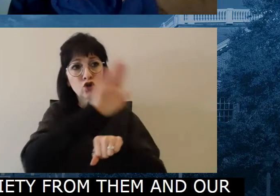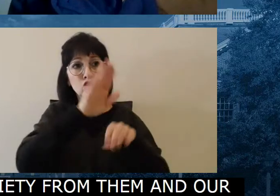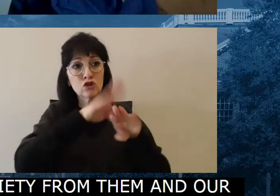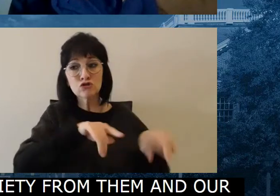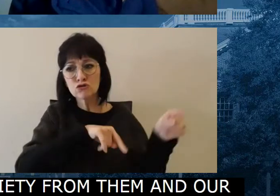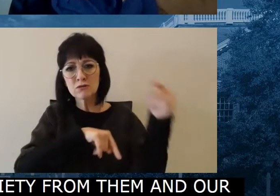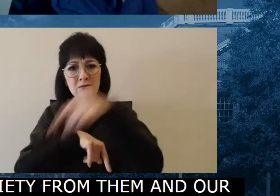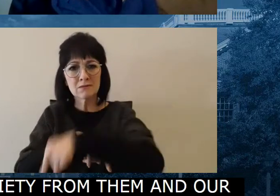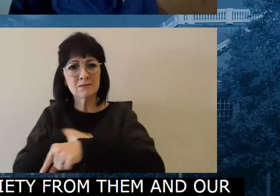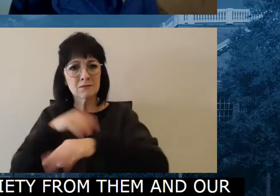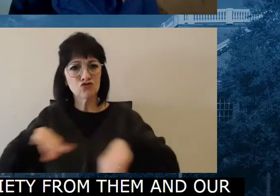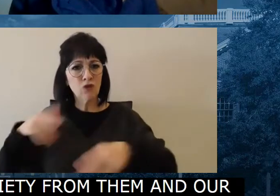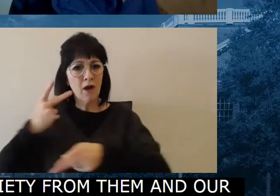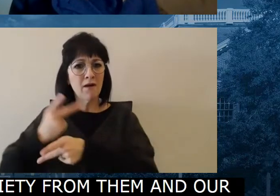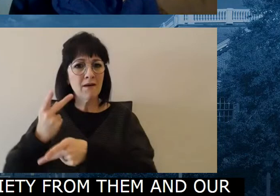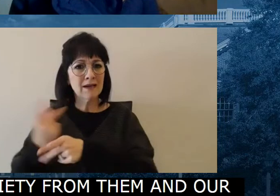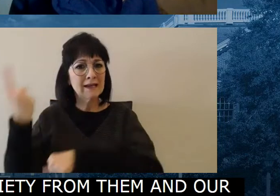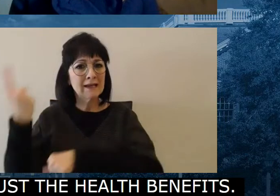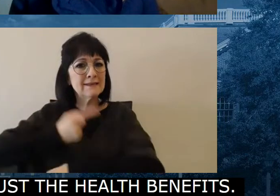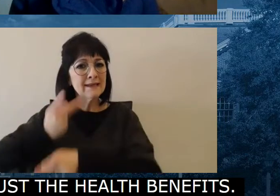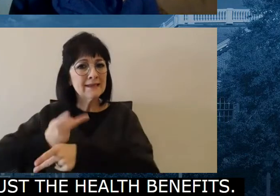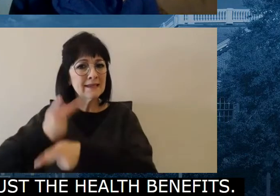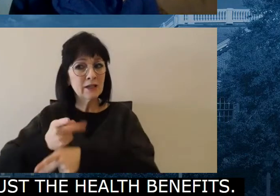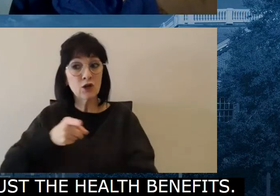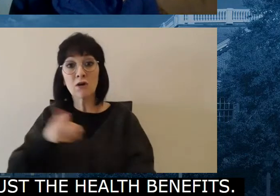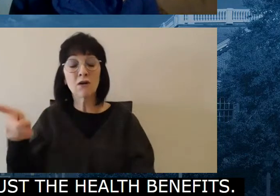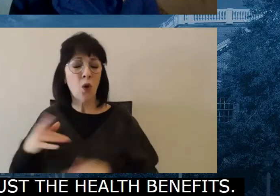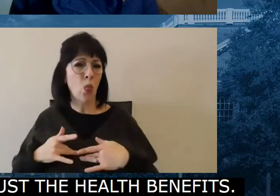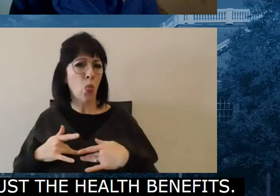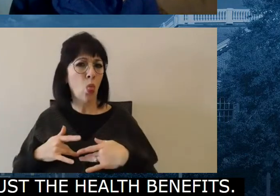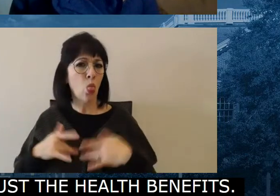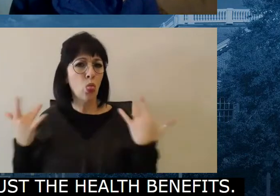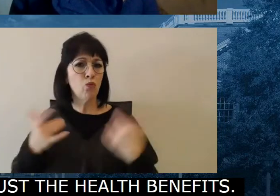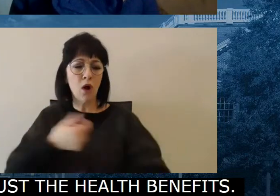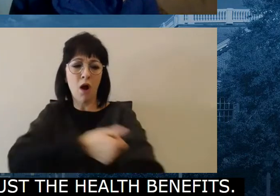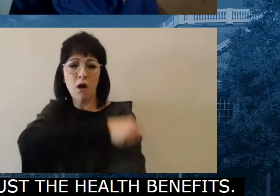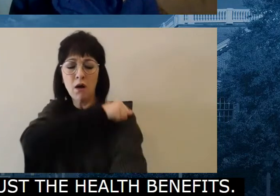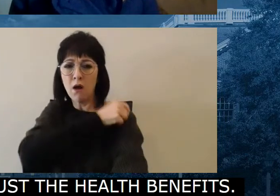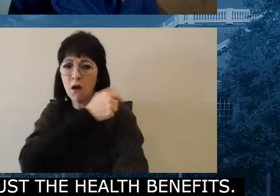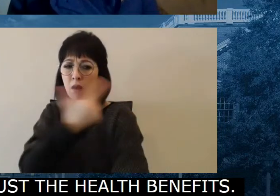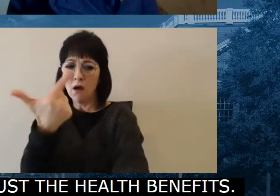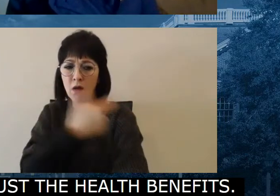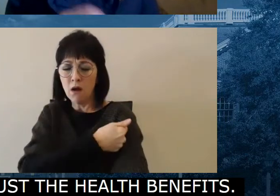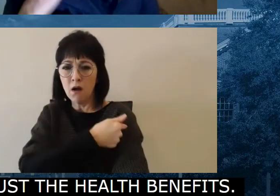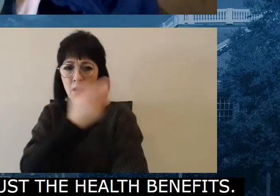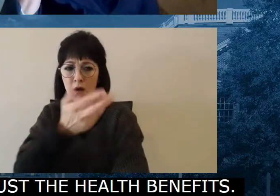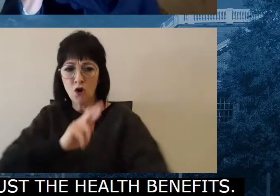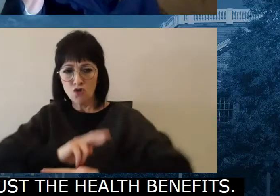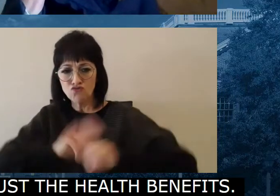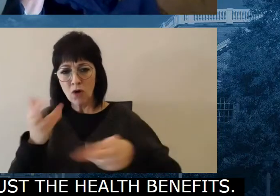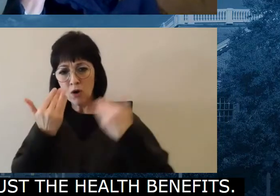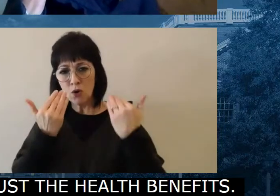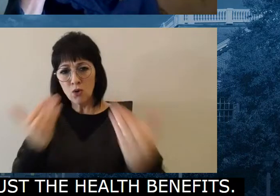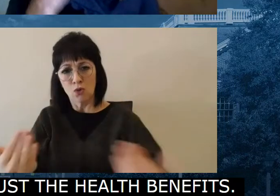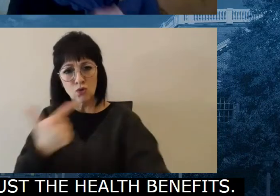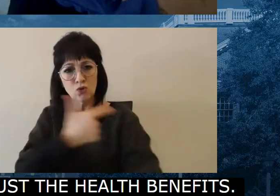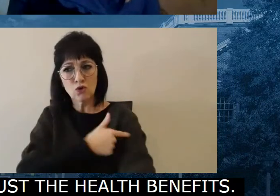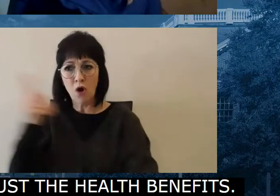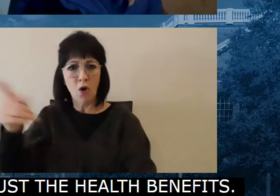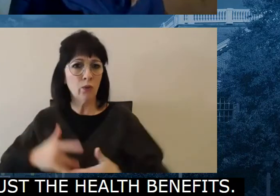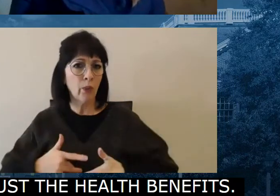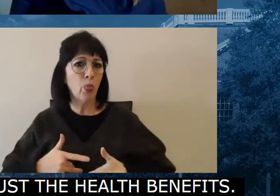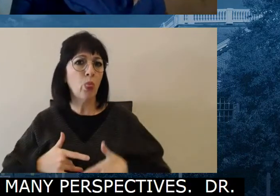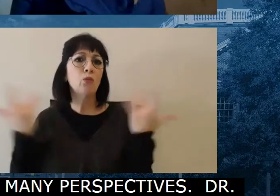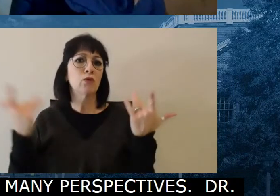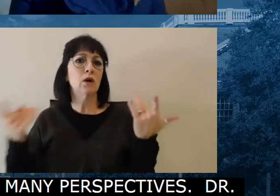tremendous event from so many perspectives. Dr. Rattay? Yeah, I mean, I would say I